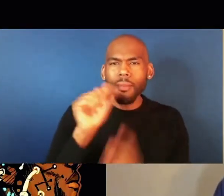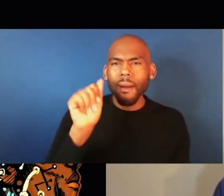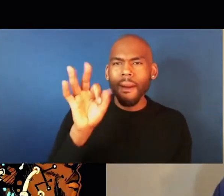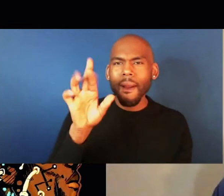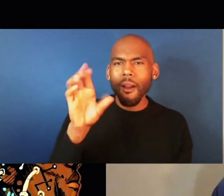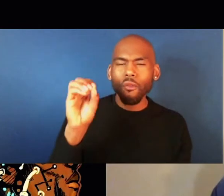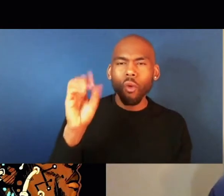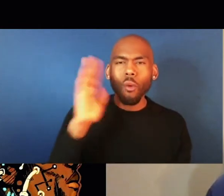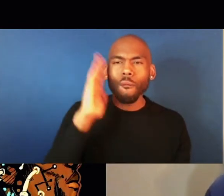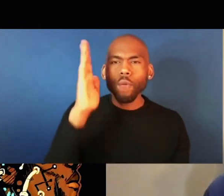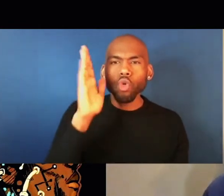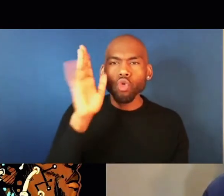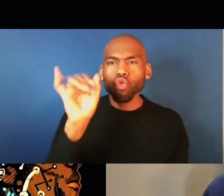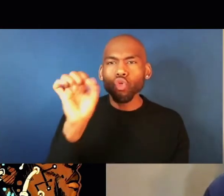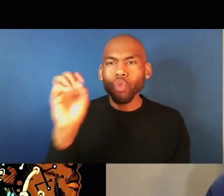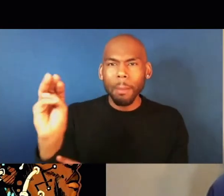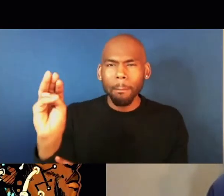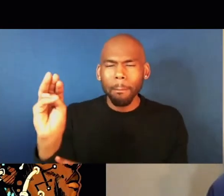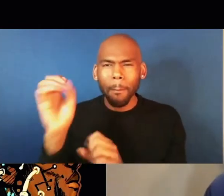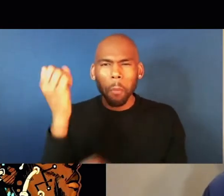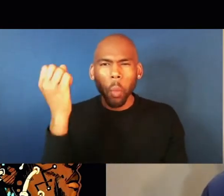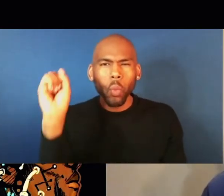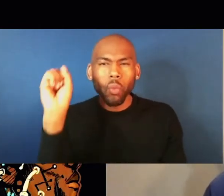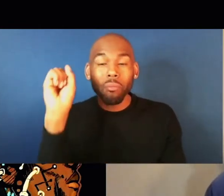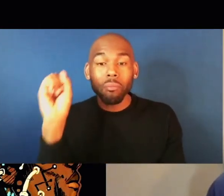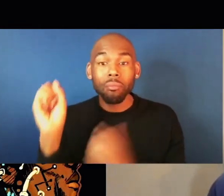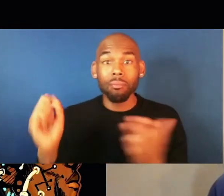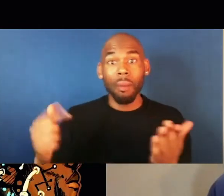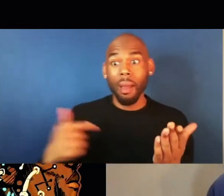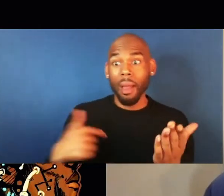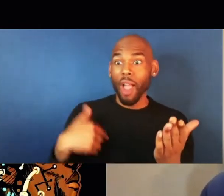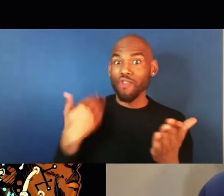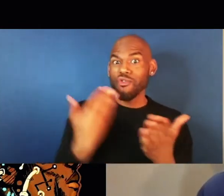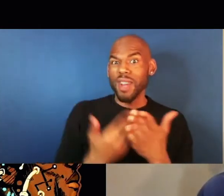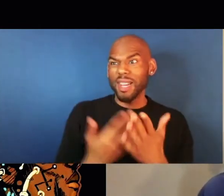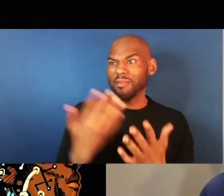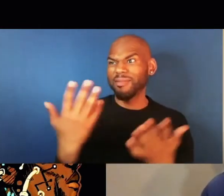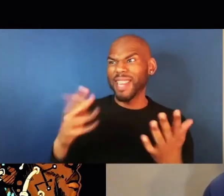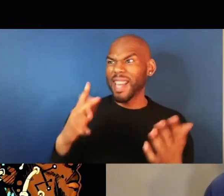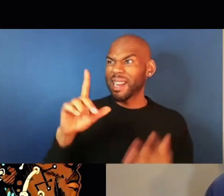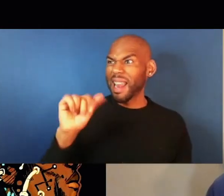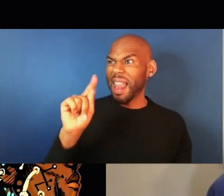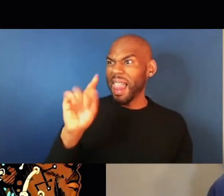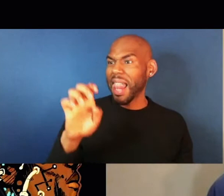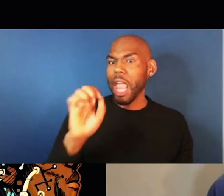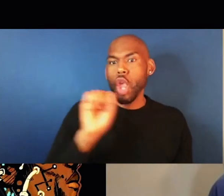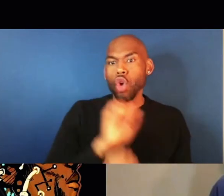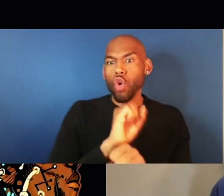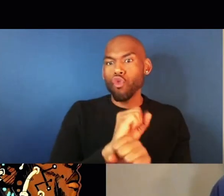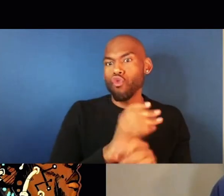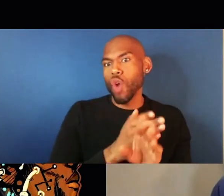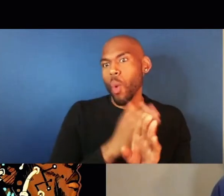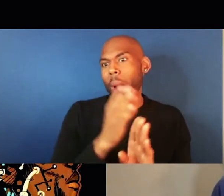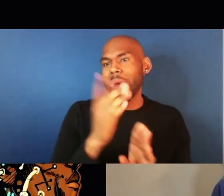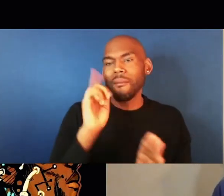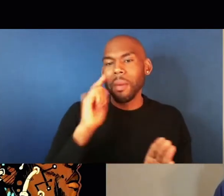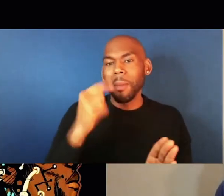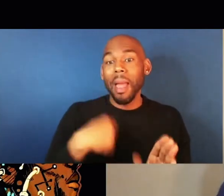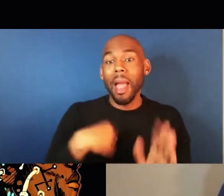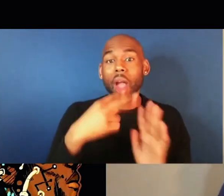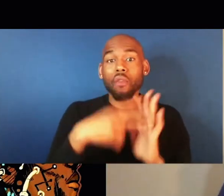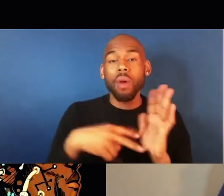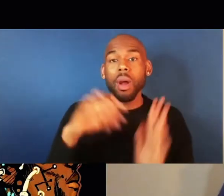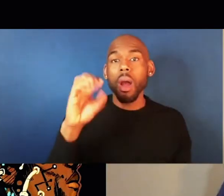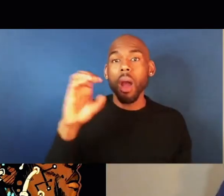Afrofuturism movement? Okay, so I came to Afrofuturism pretty late in the game, so to speak, well, career-wise for